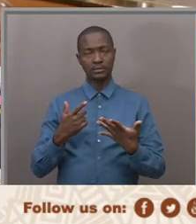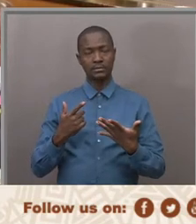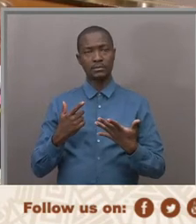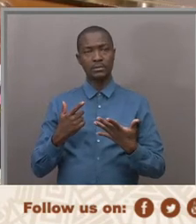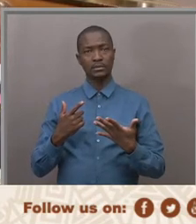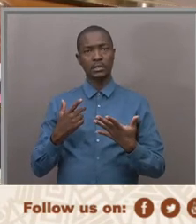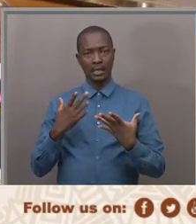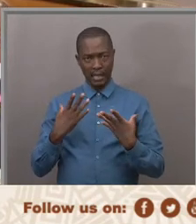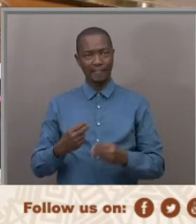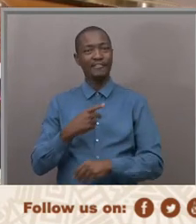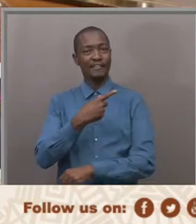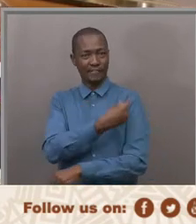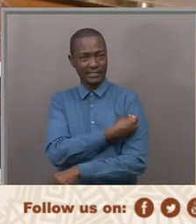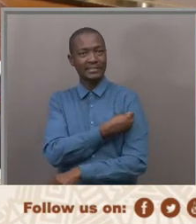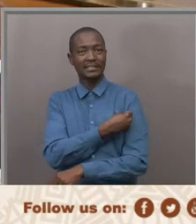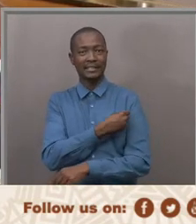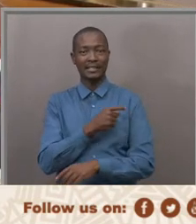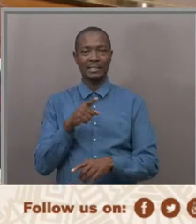We have received